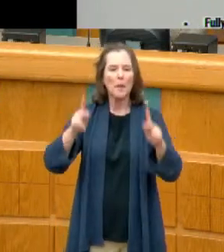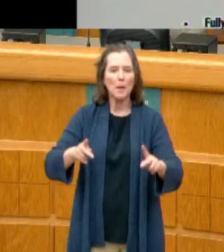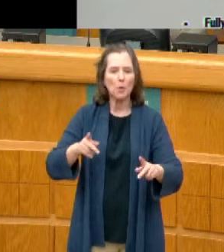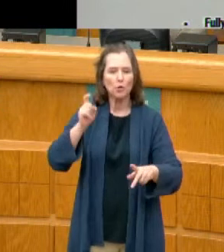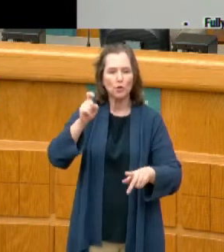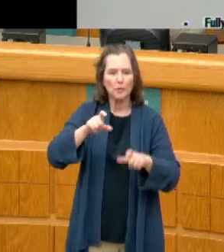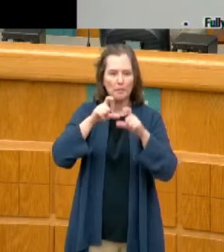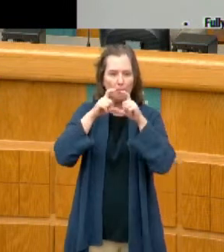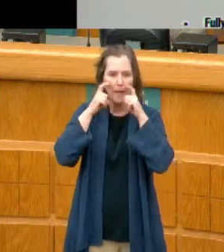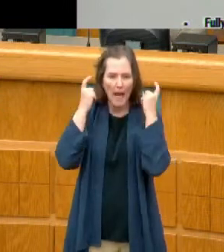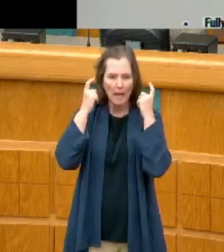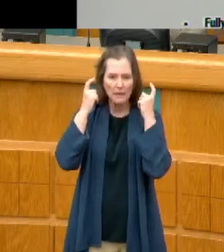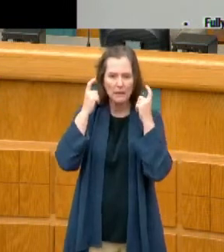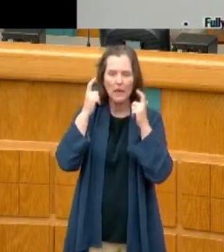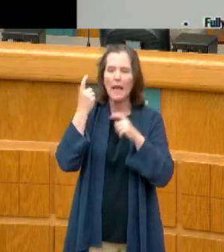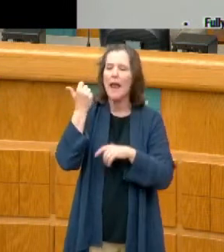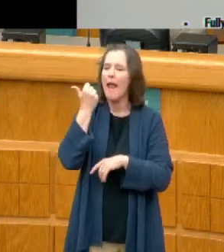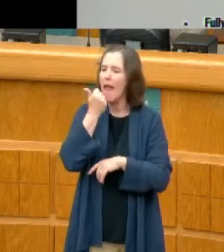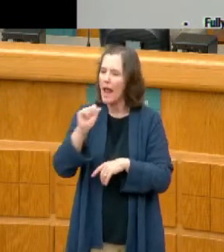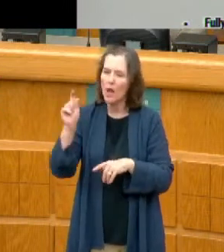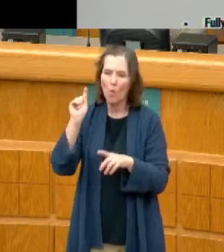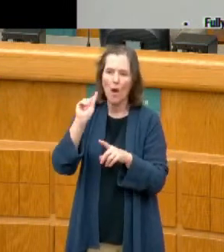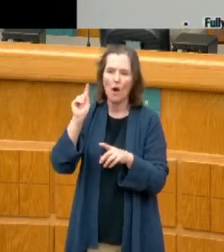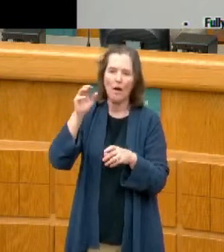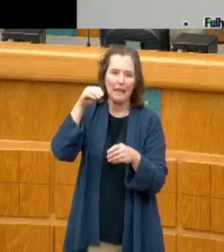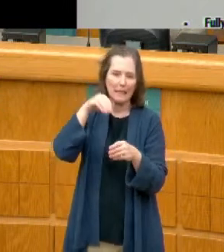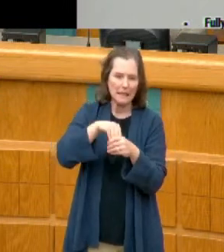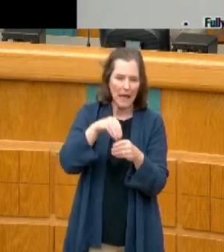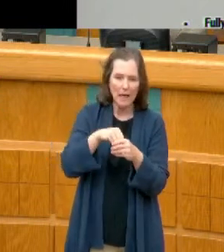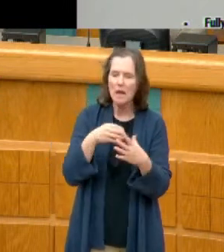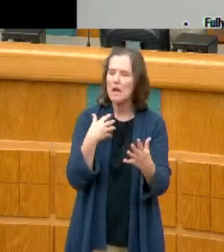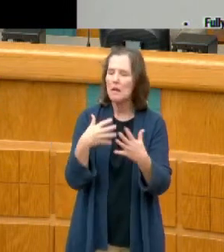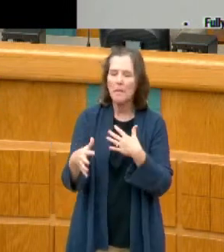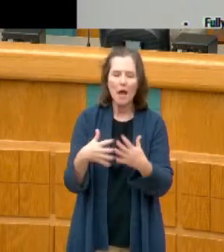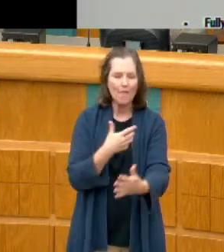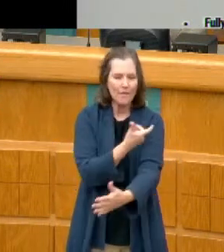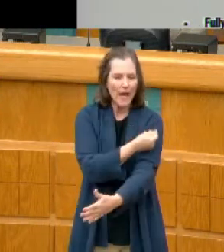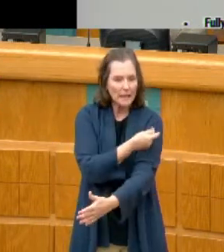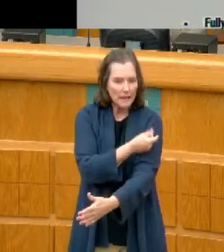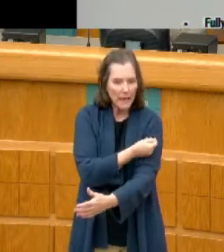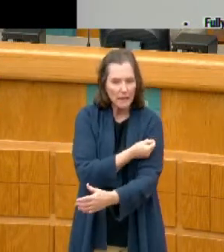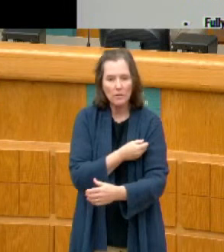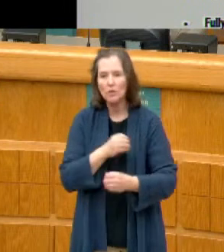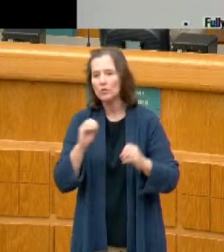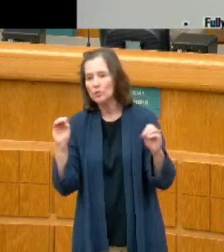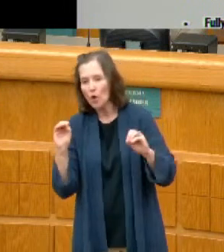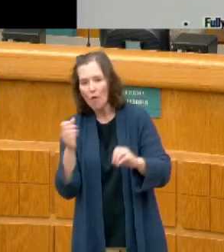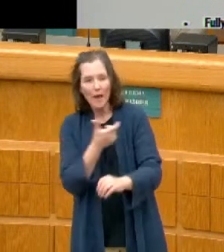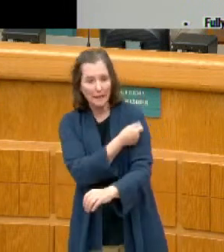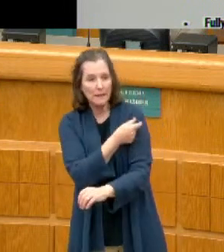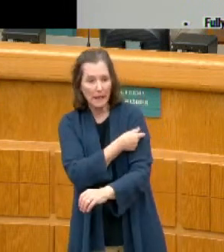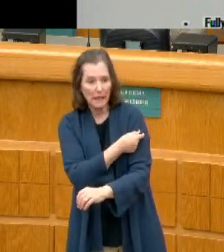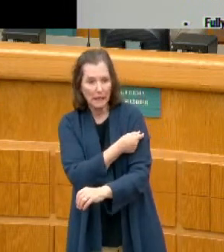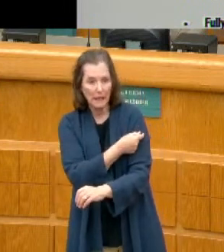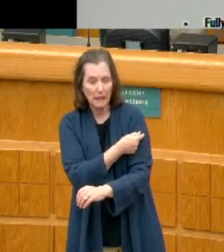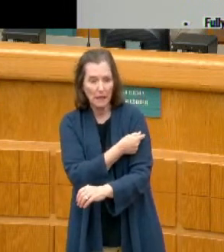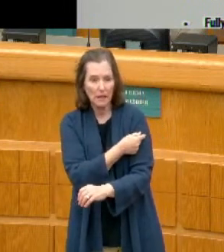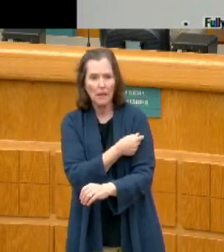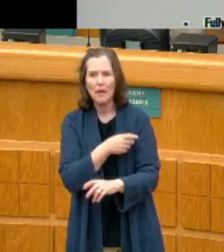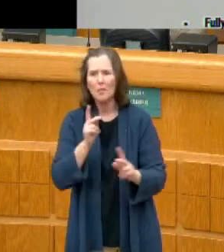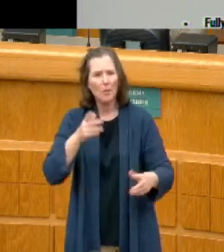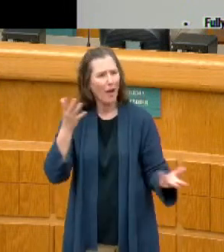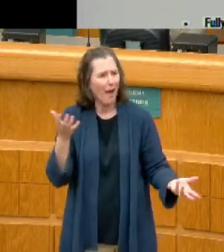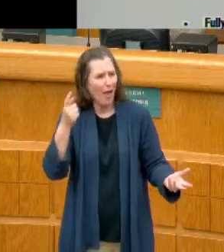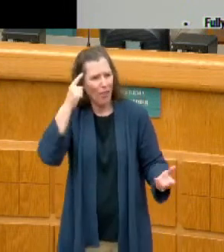indoor setting, regardless of their vaccination status. And I think that's where a lot of people are like, what? I thought we could take off our